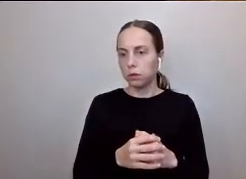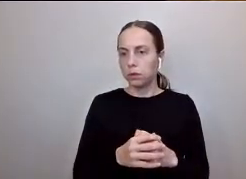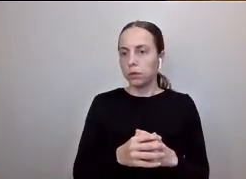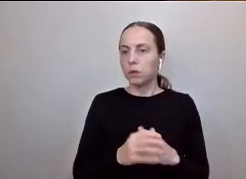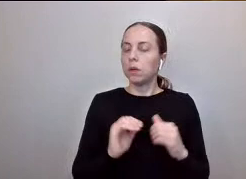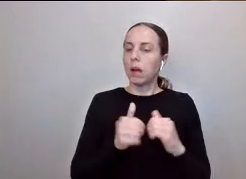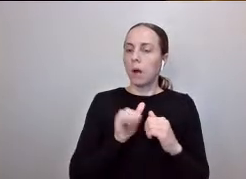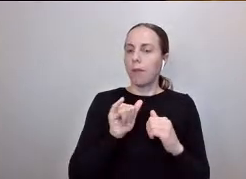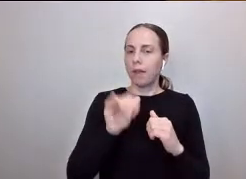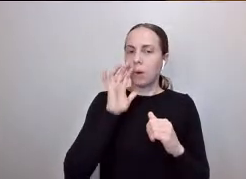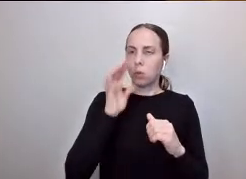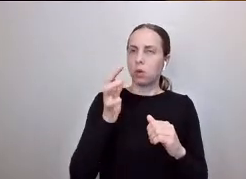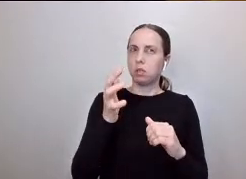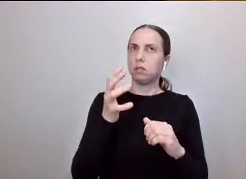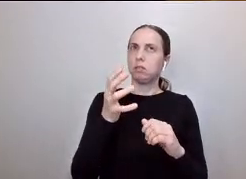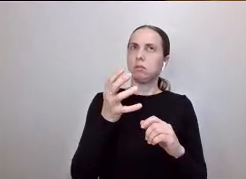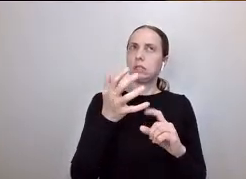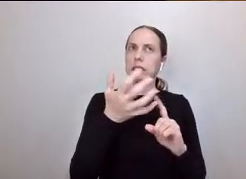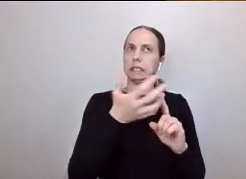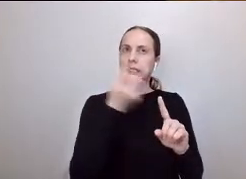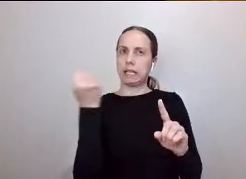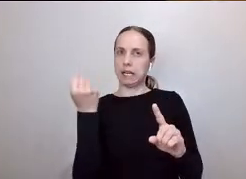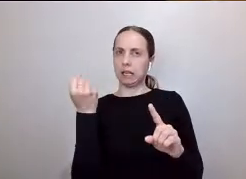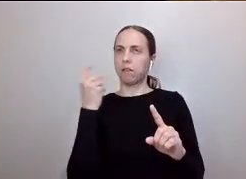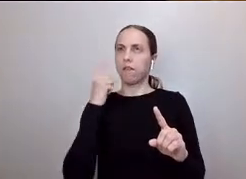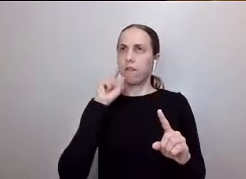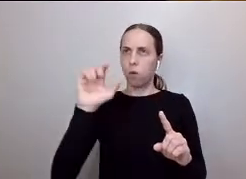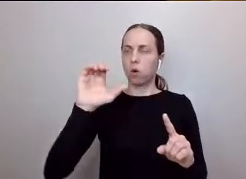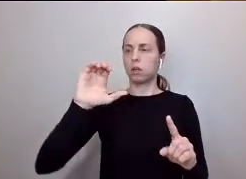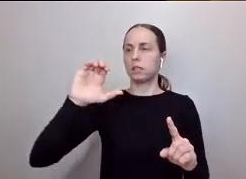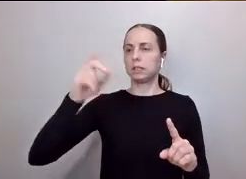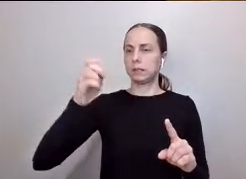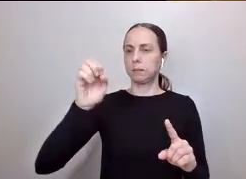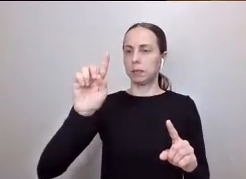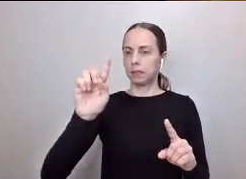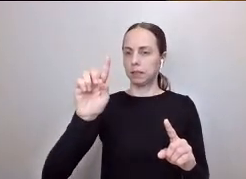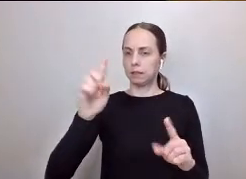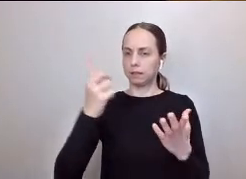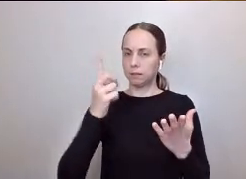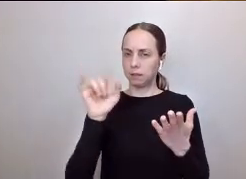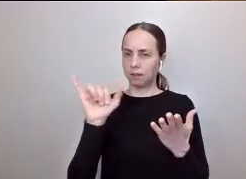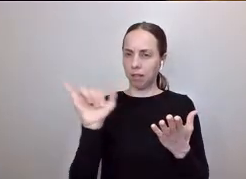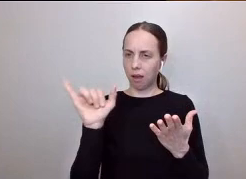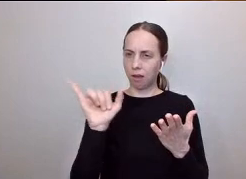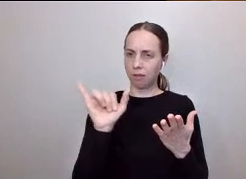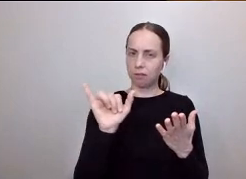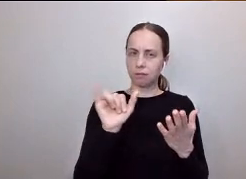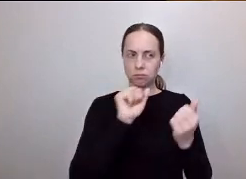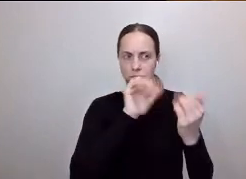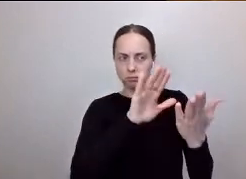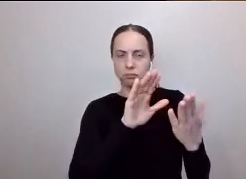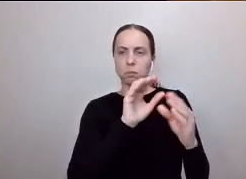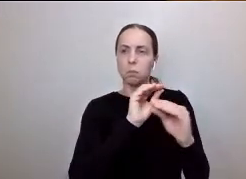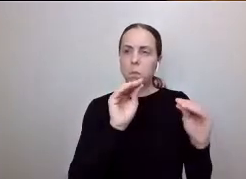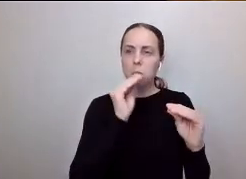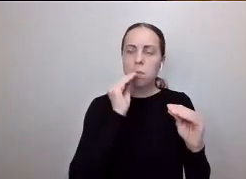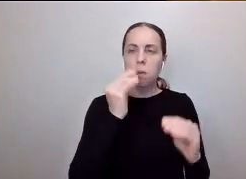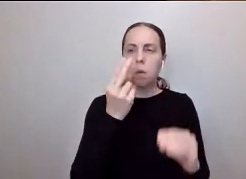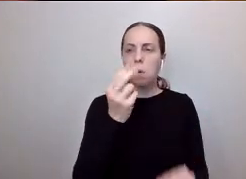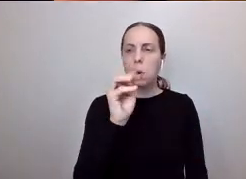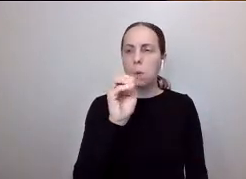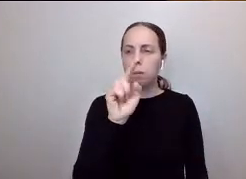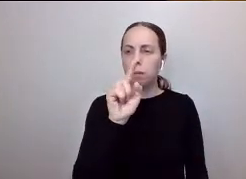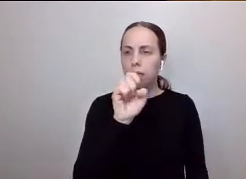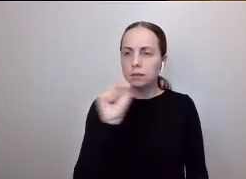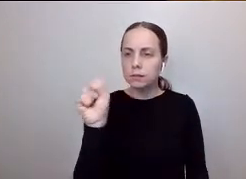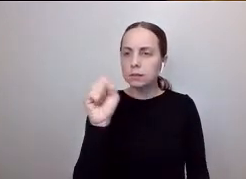CPED from things like addressing homelessness or rebuilding from civil unrest. I think that